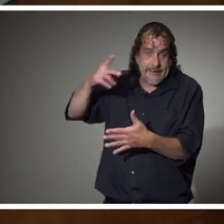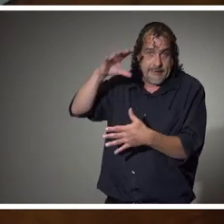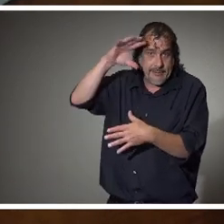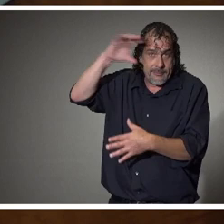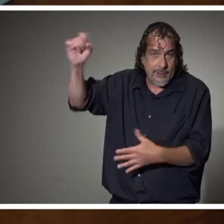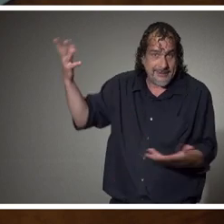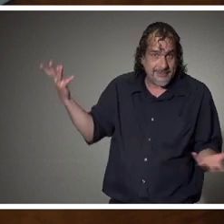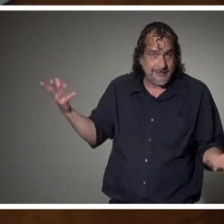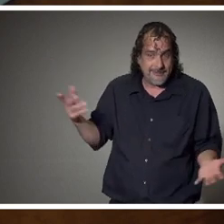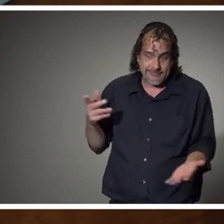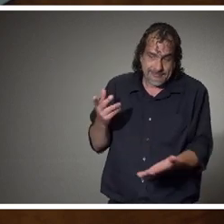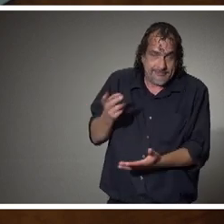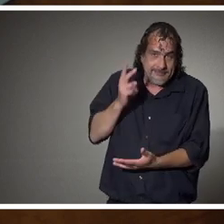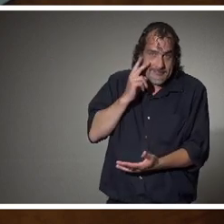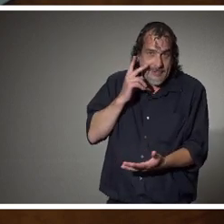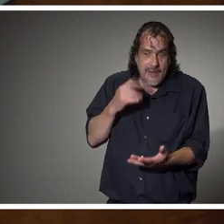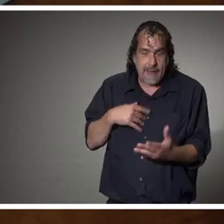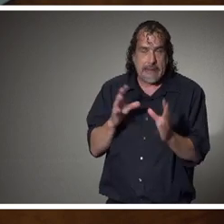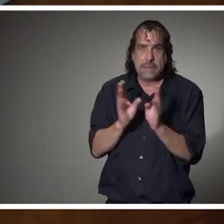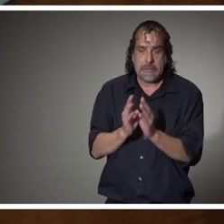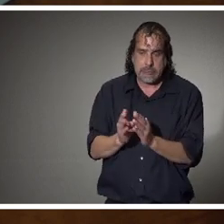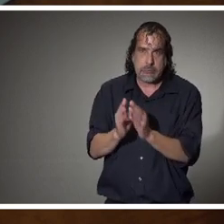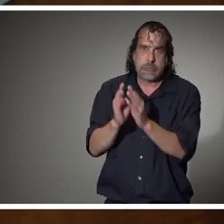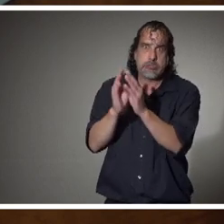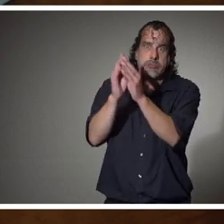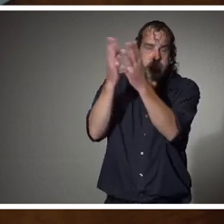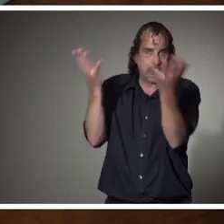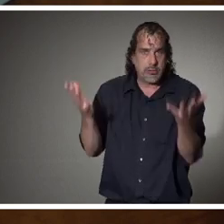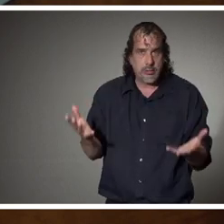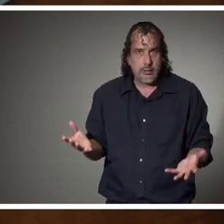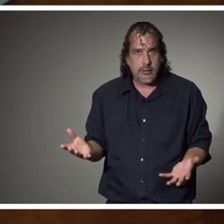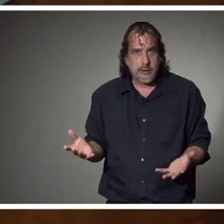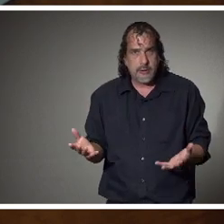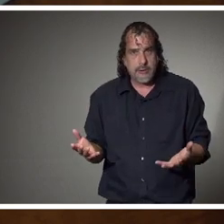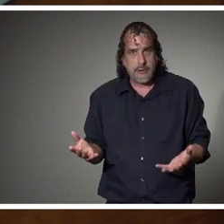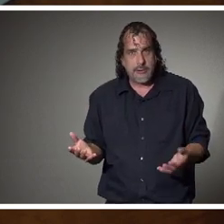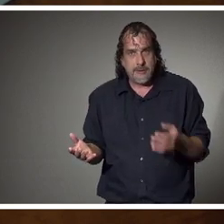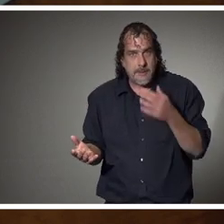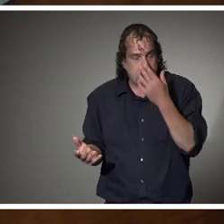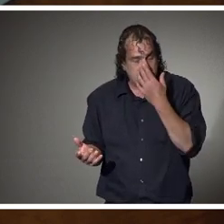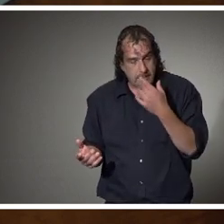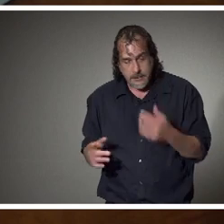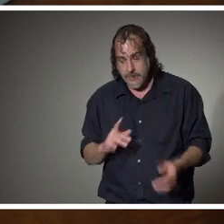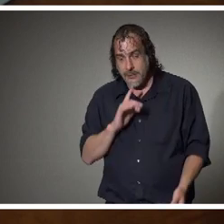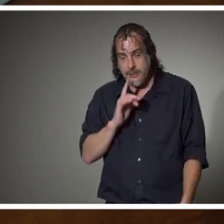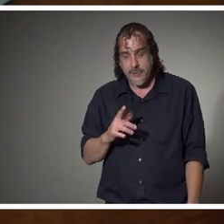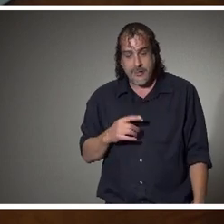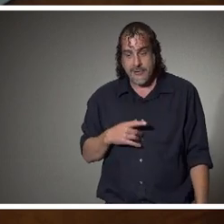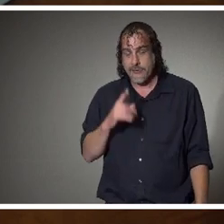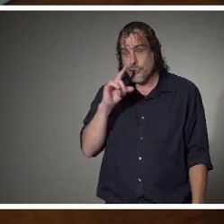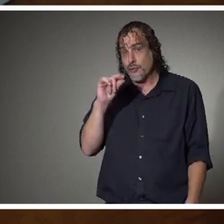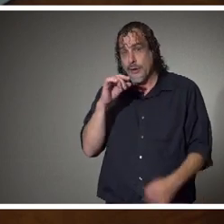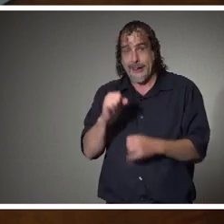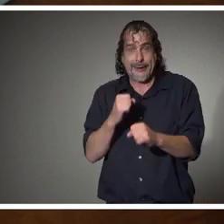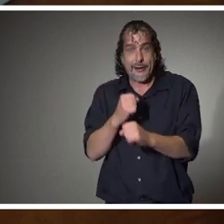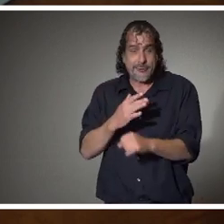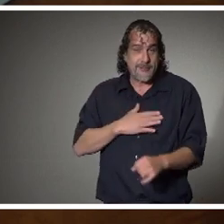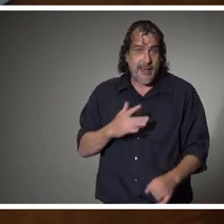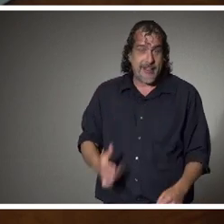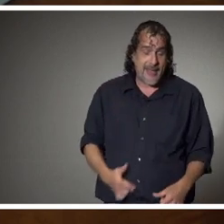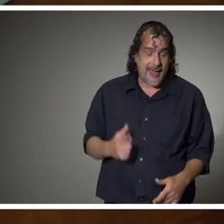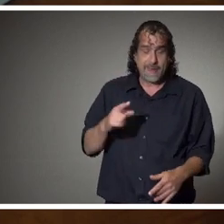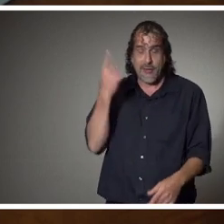meeting. I've been in a lot of meetings here over the last, I guess the last 20 years of my life, but certainly over the